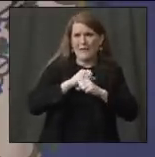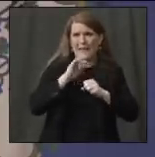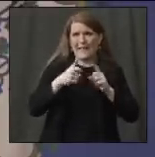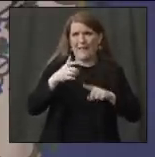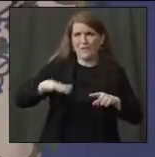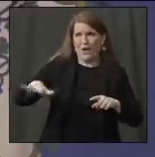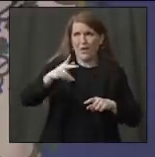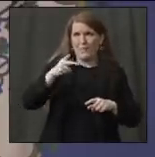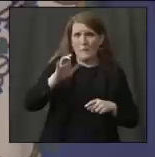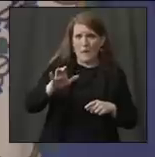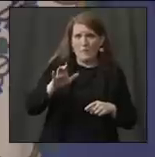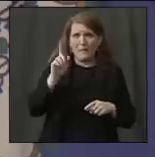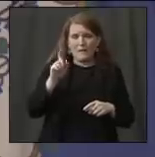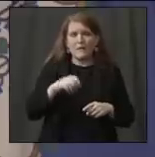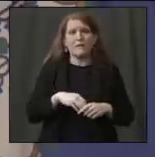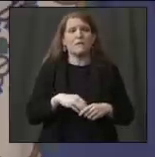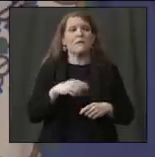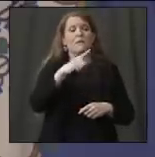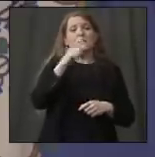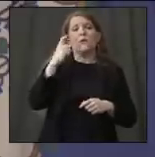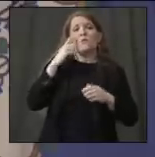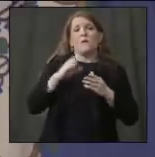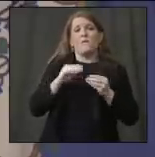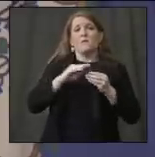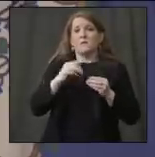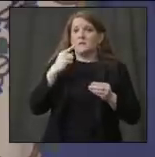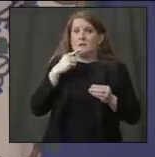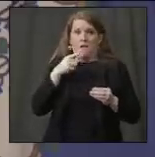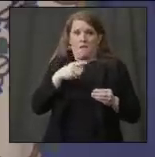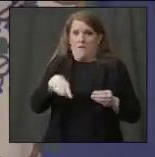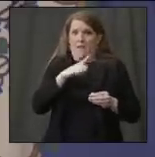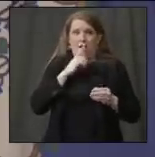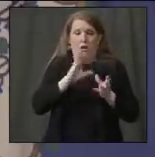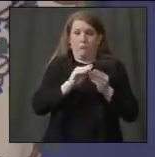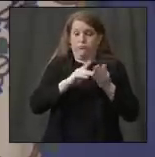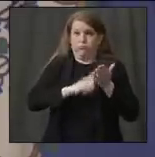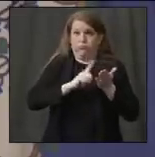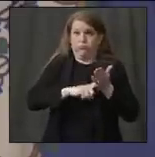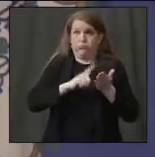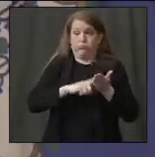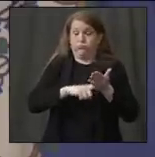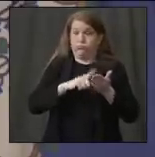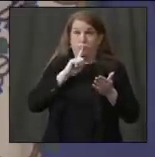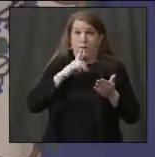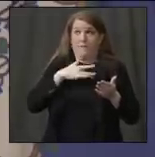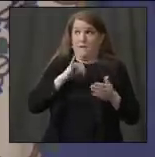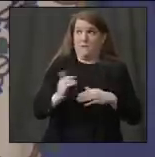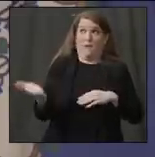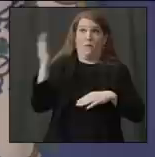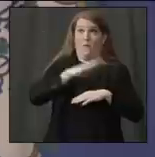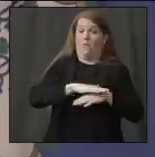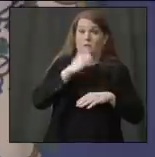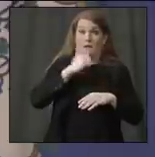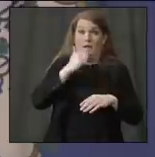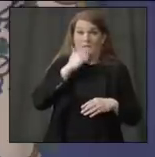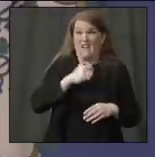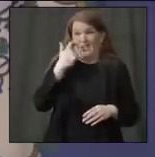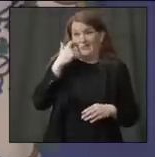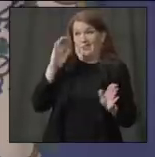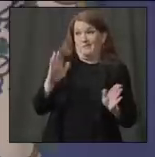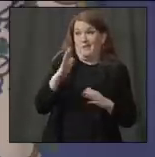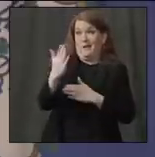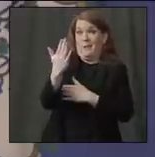online, real-time Zoom. Josh and I were on with them for 3 hours on Sunday morning. But more to the point,